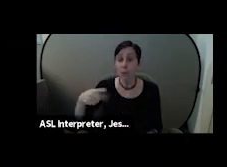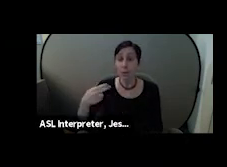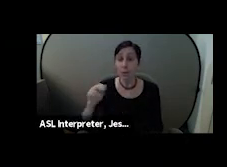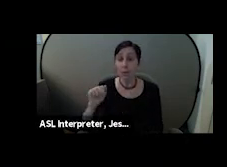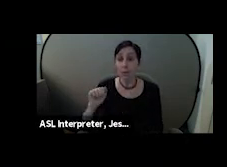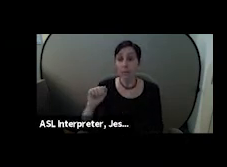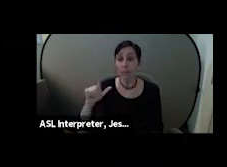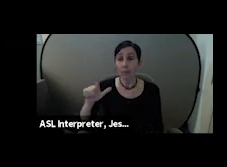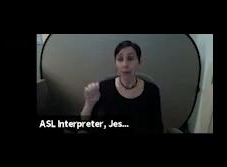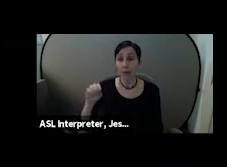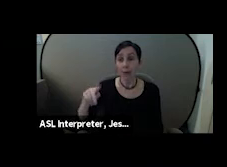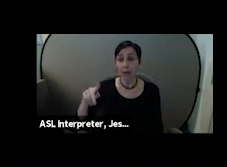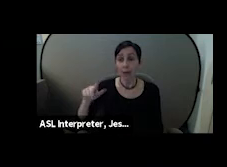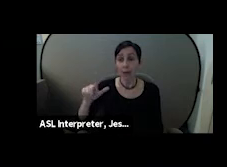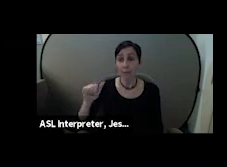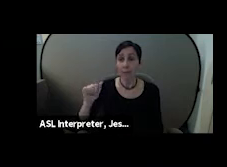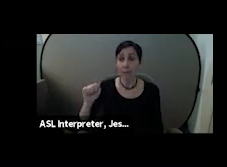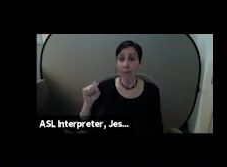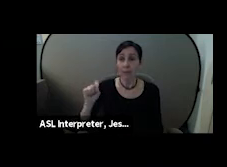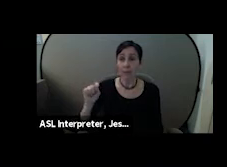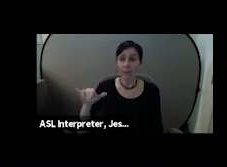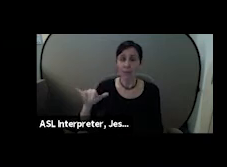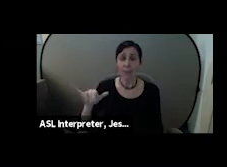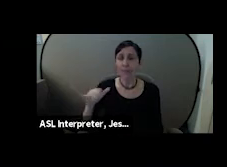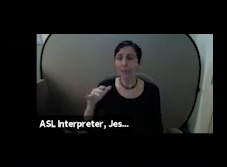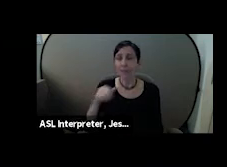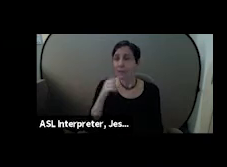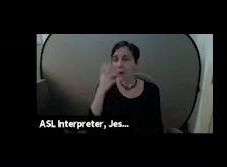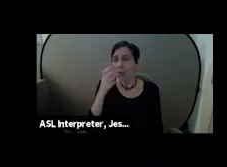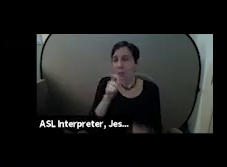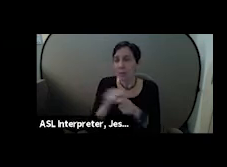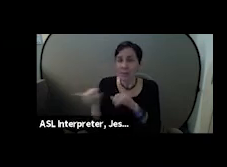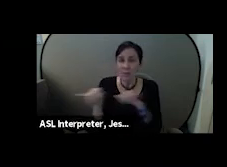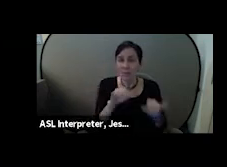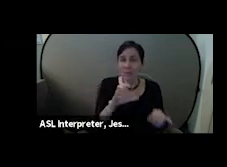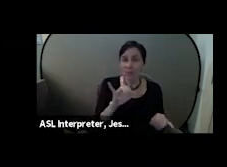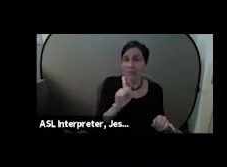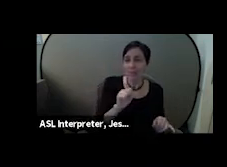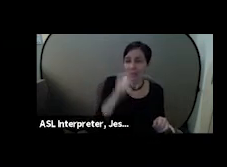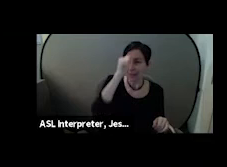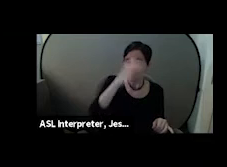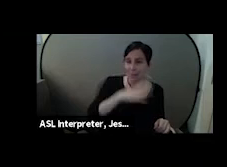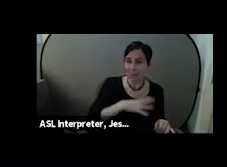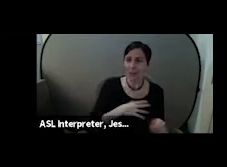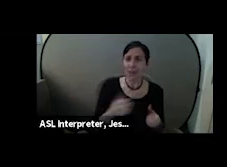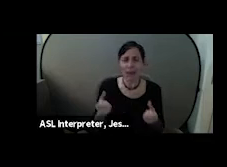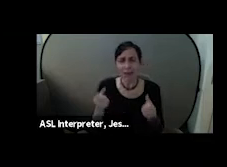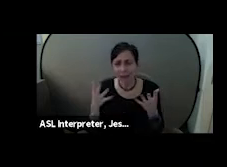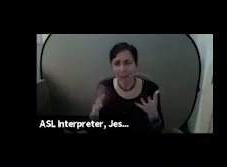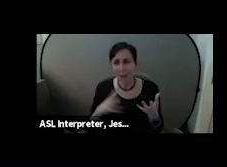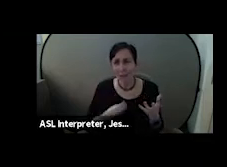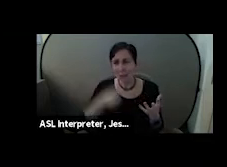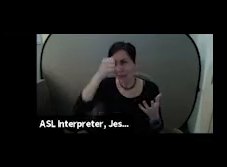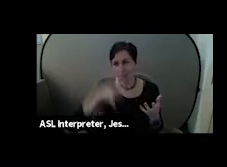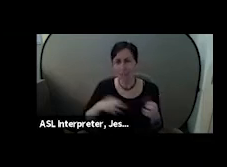look like a cisnormative man. And how many trans men are actually able to access full phallos?